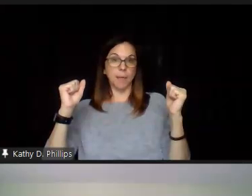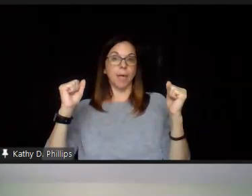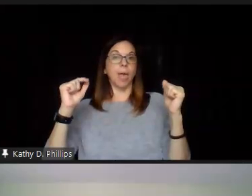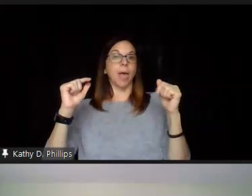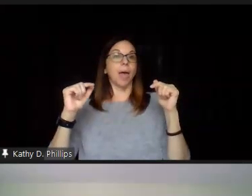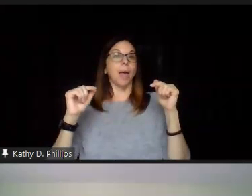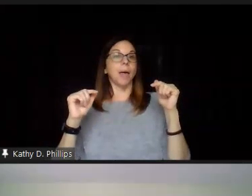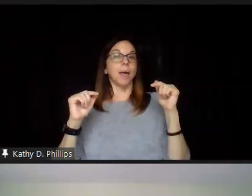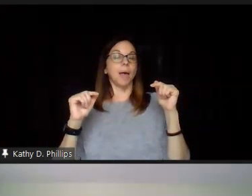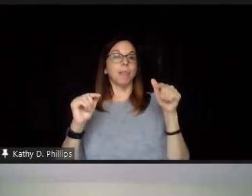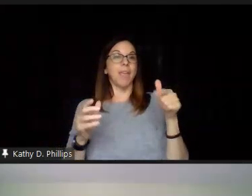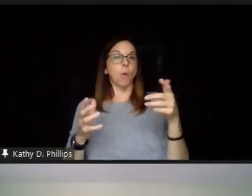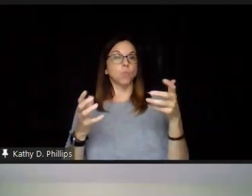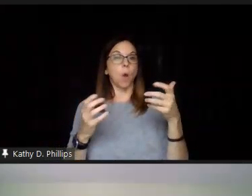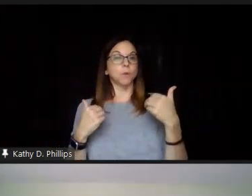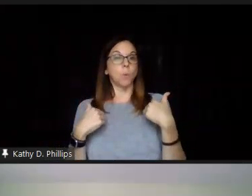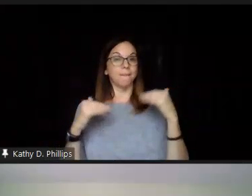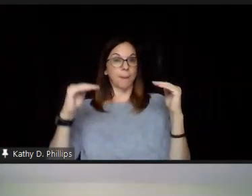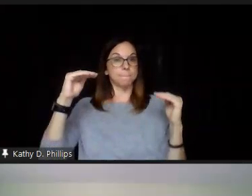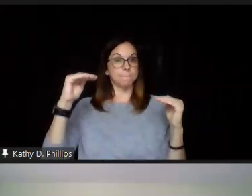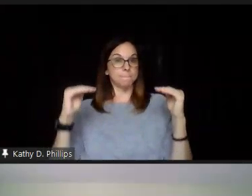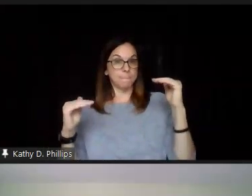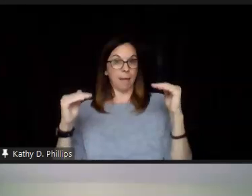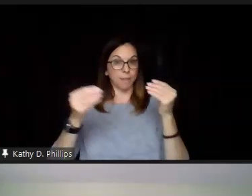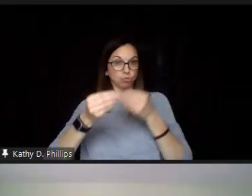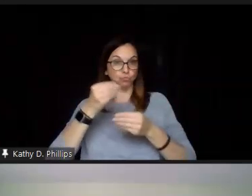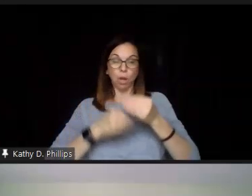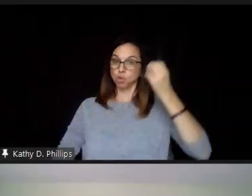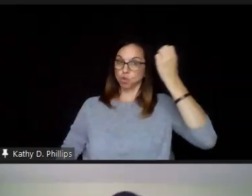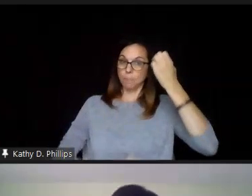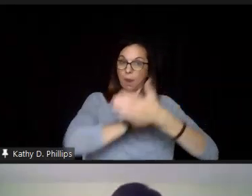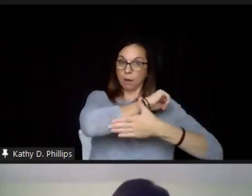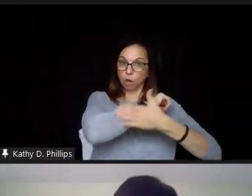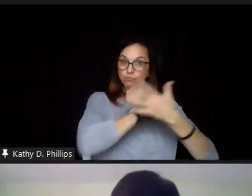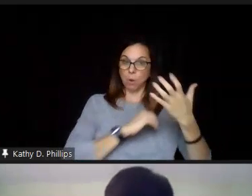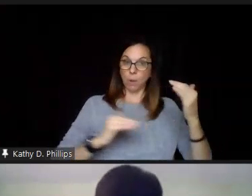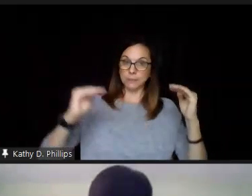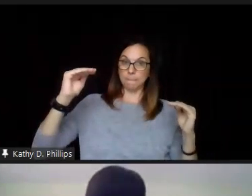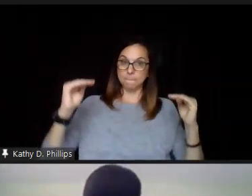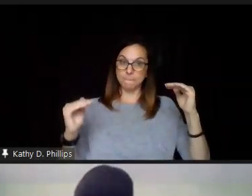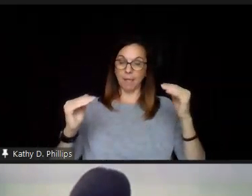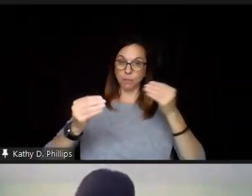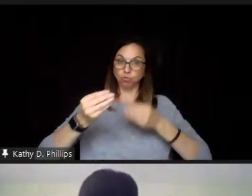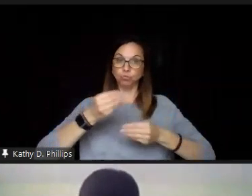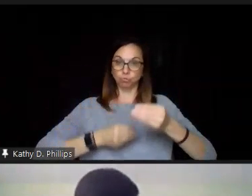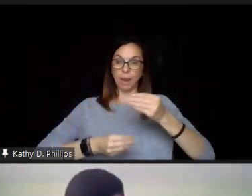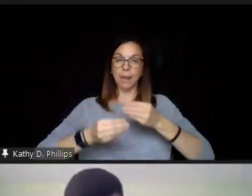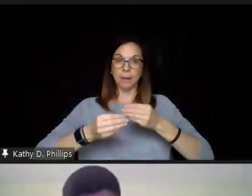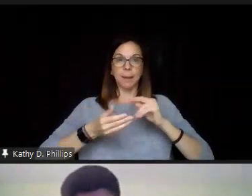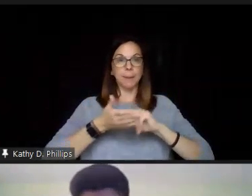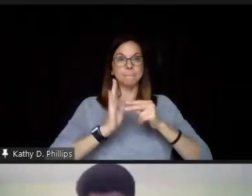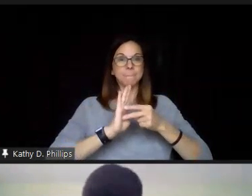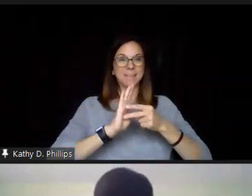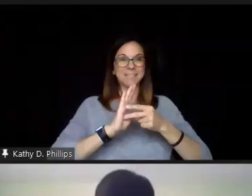they want to have a balance of trade, they meaning the European country, right? Where it is sending